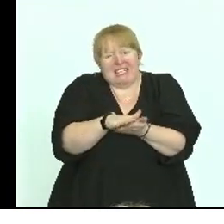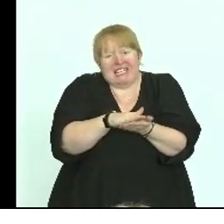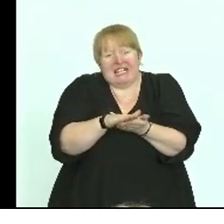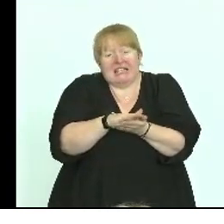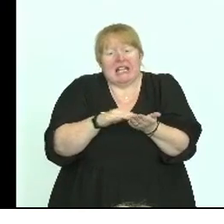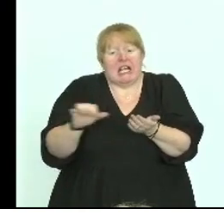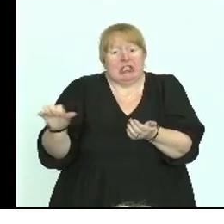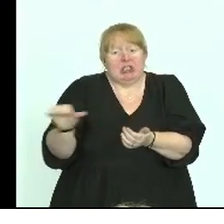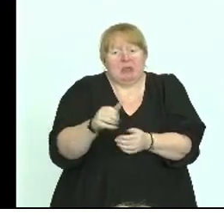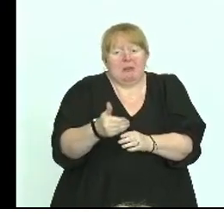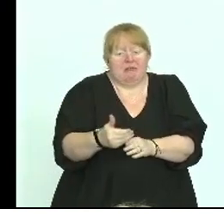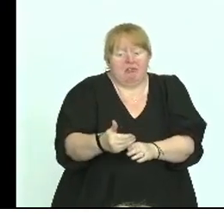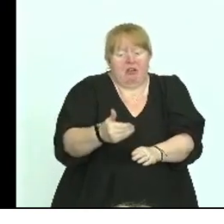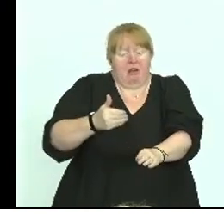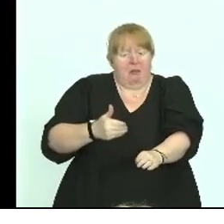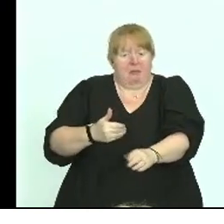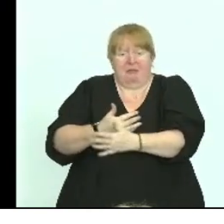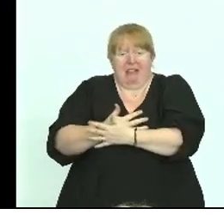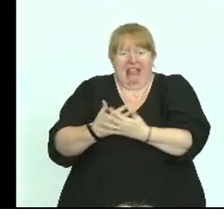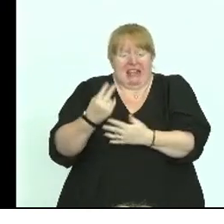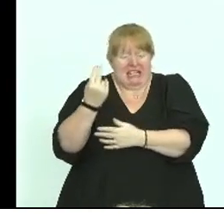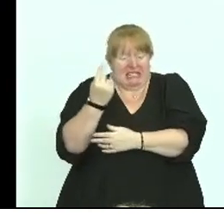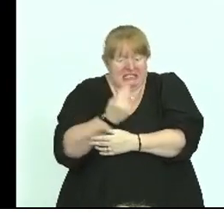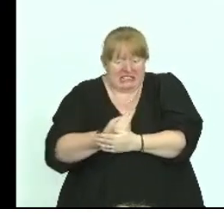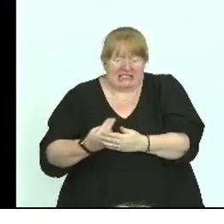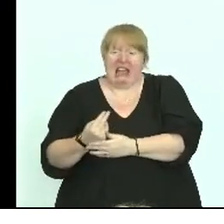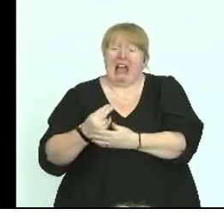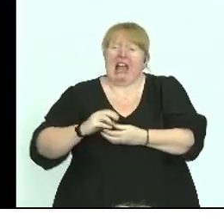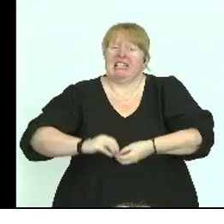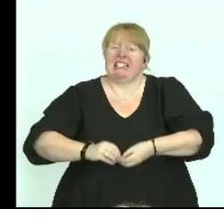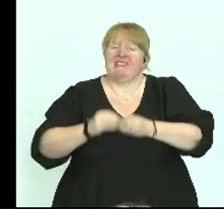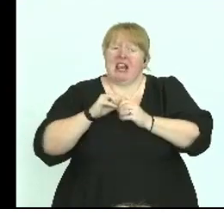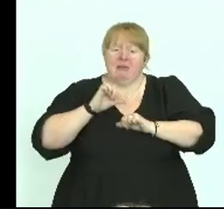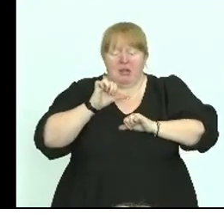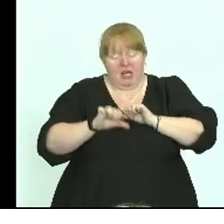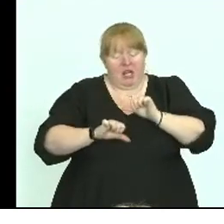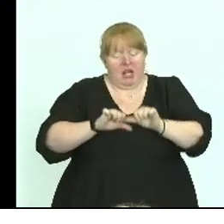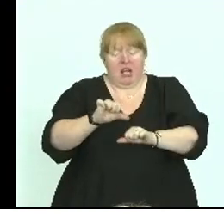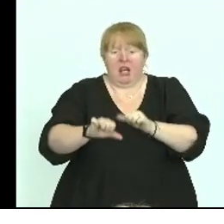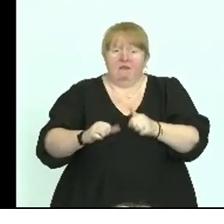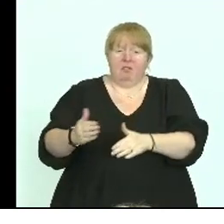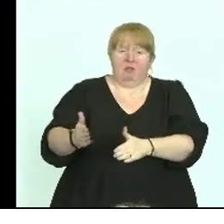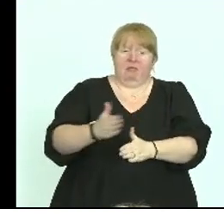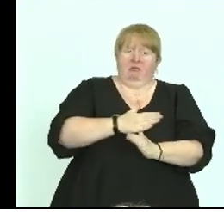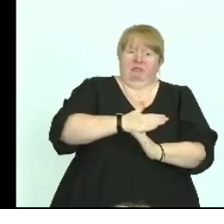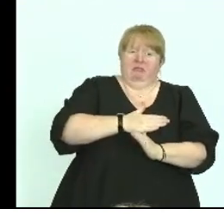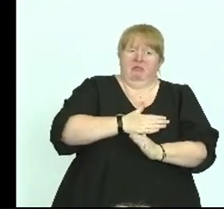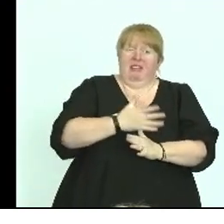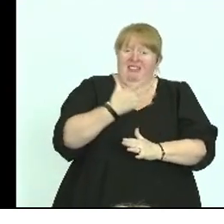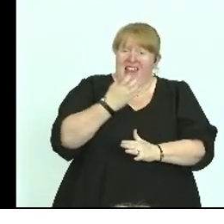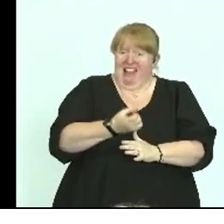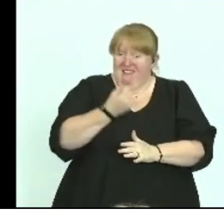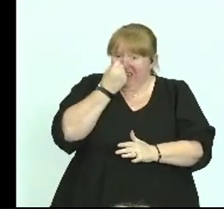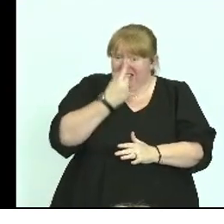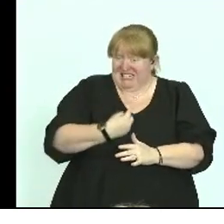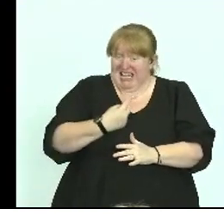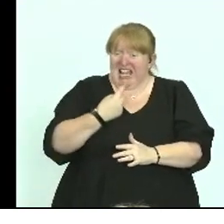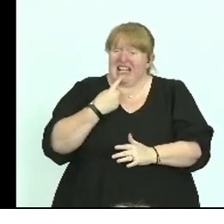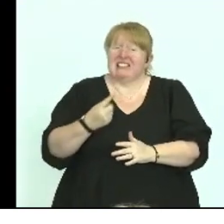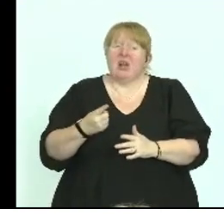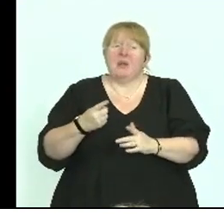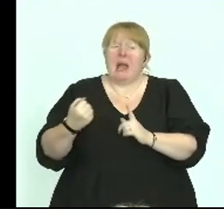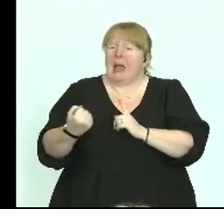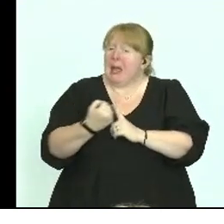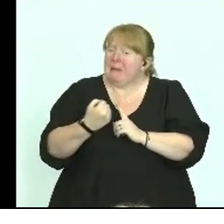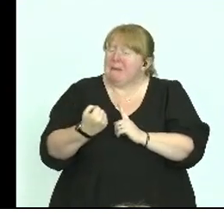from the beginning of any design or development process. Imagine how that advances the entire field of accessibility, that we would